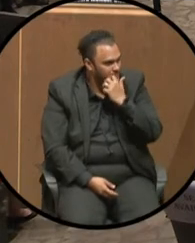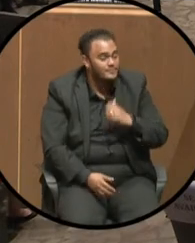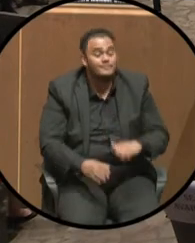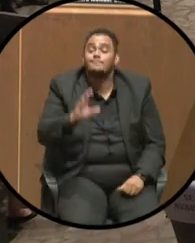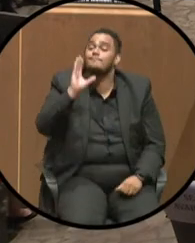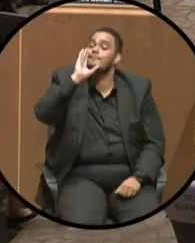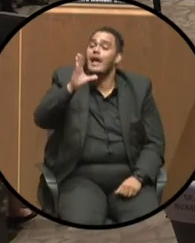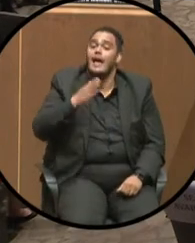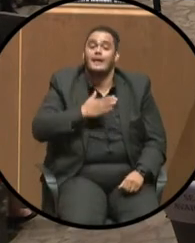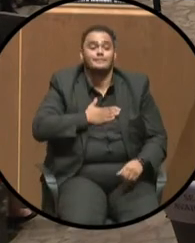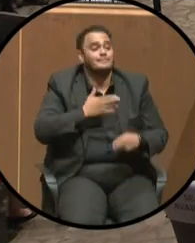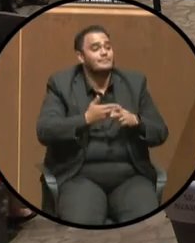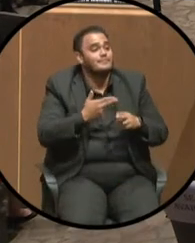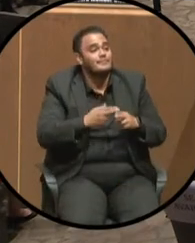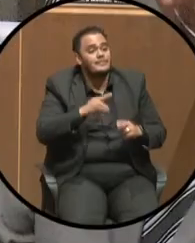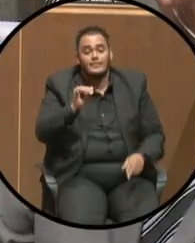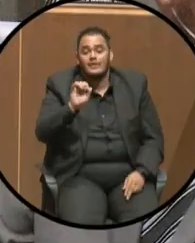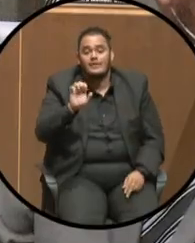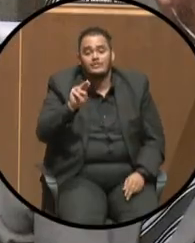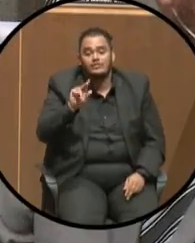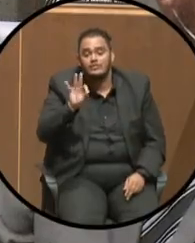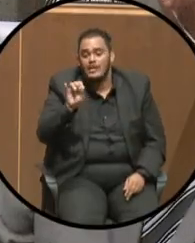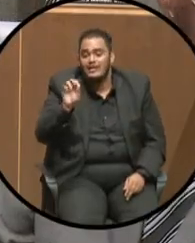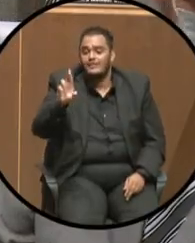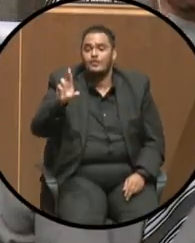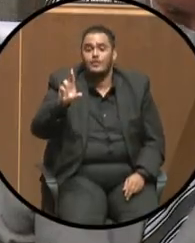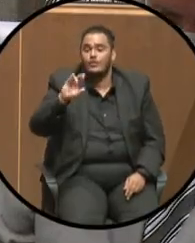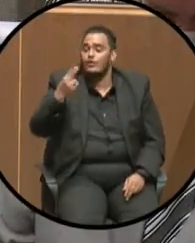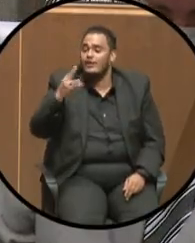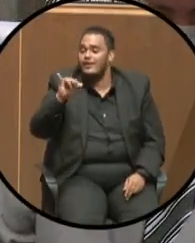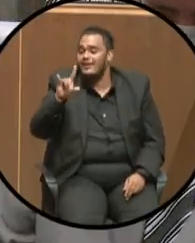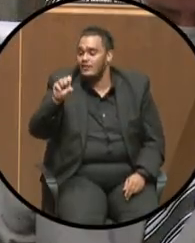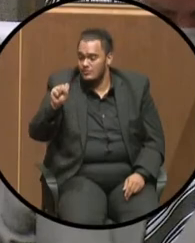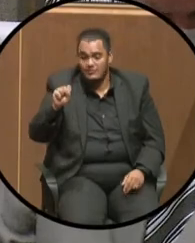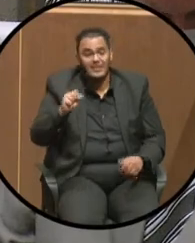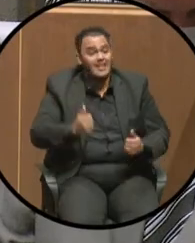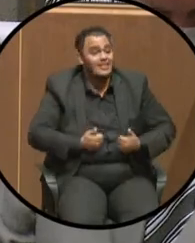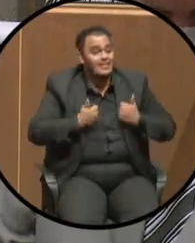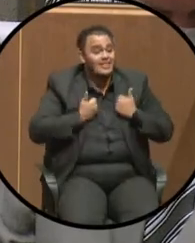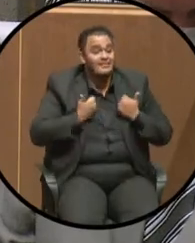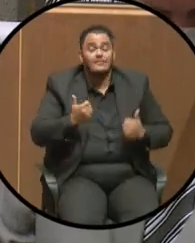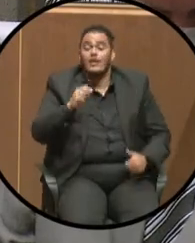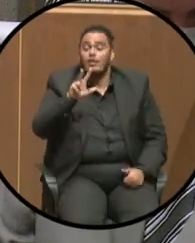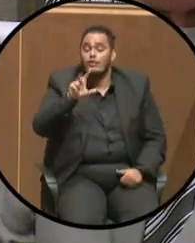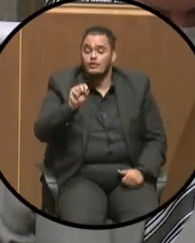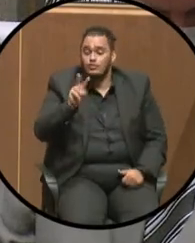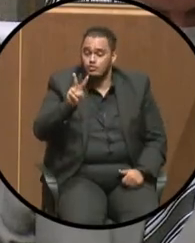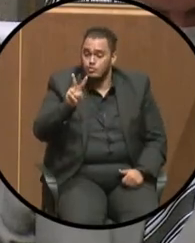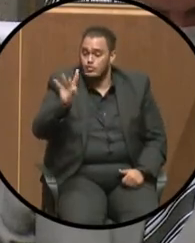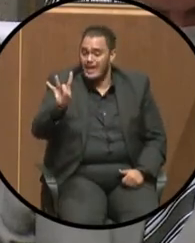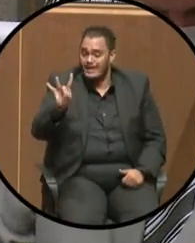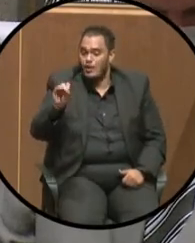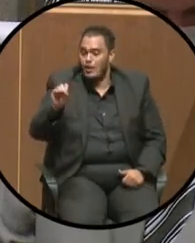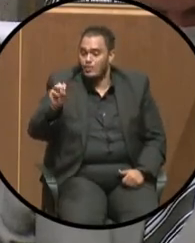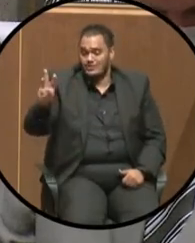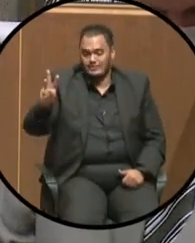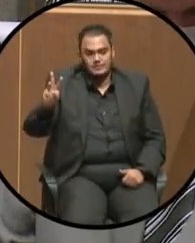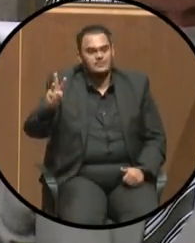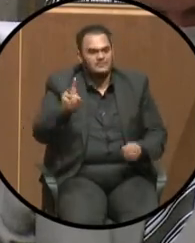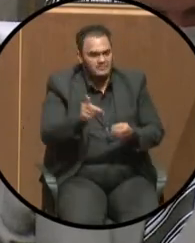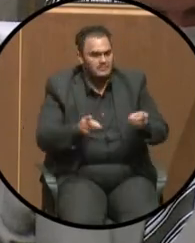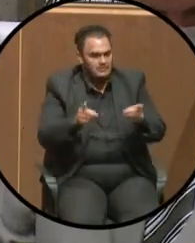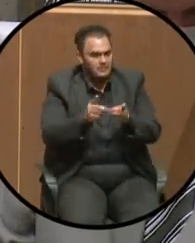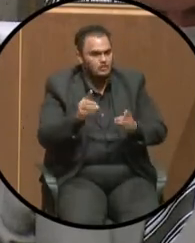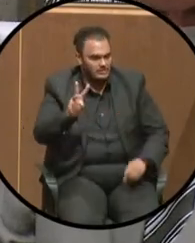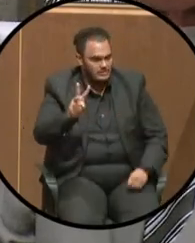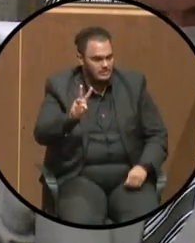Hi, my name is Jennifer Hills. I live in 32806. I am in District 6. And I'm here